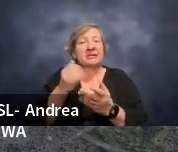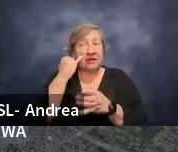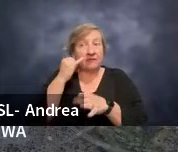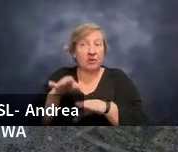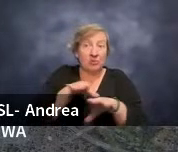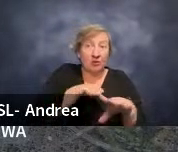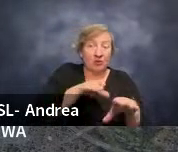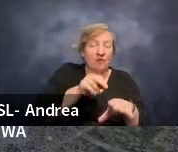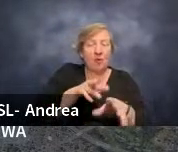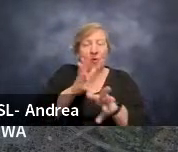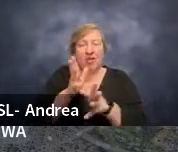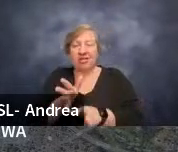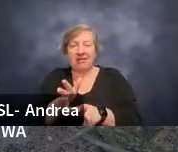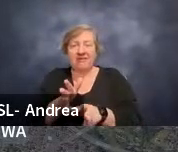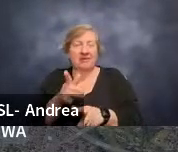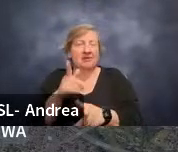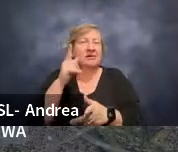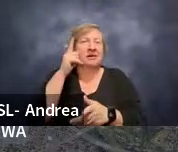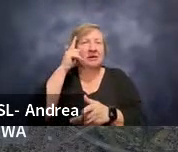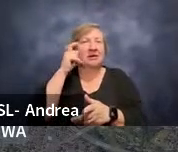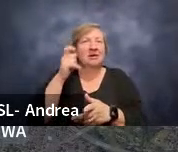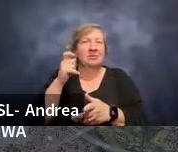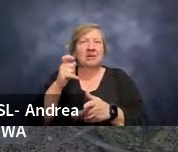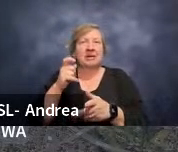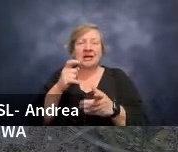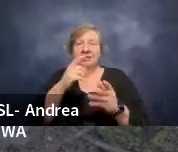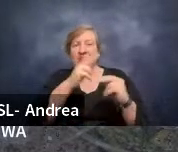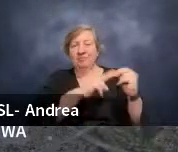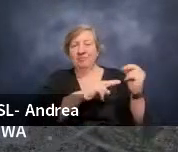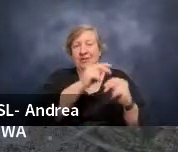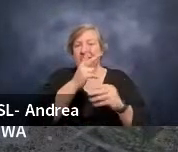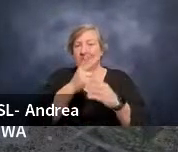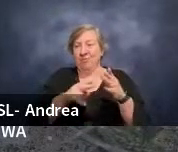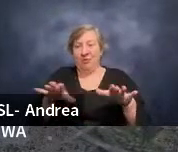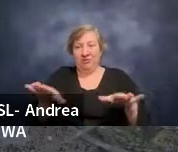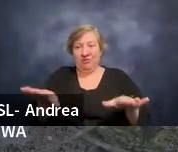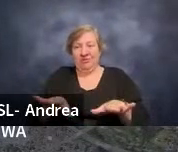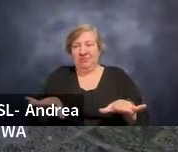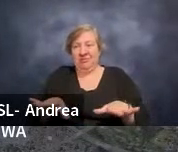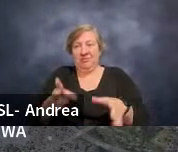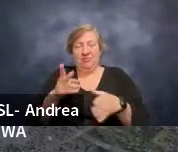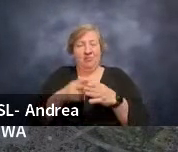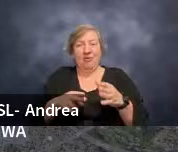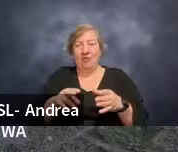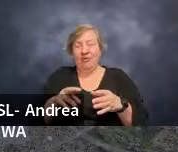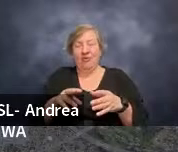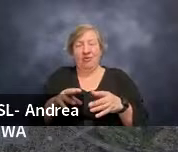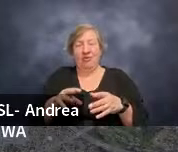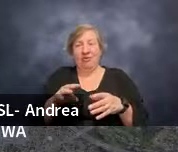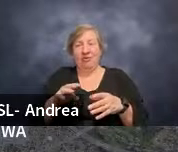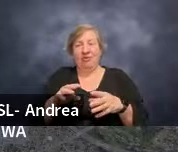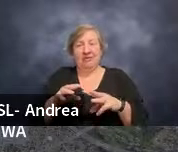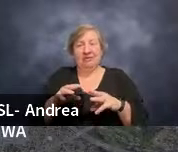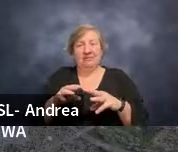goes right up to I-5 on both sides of it